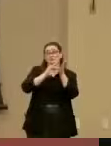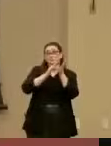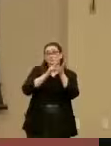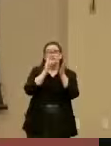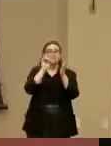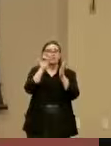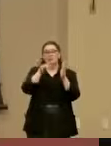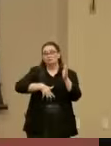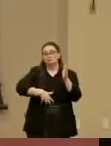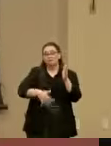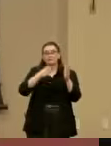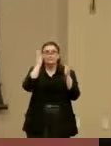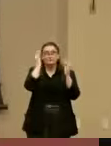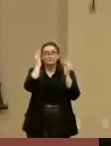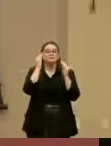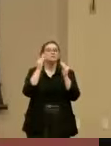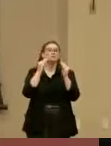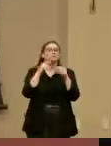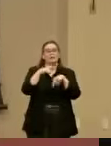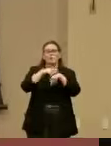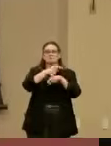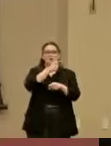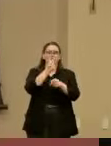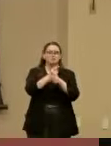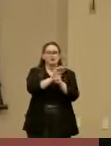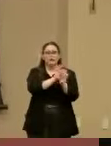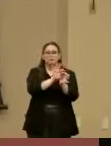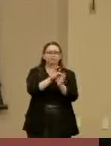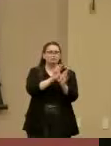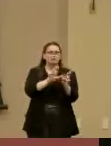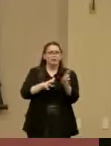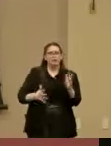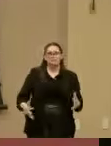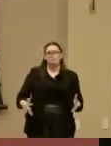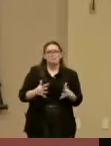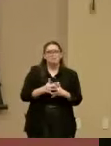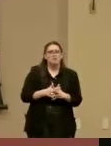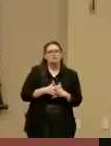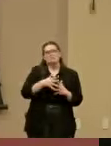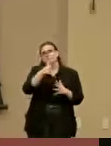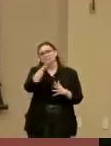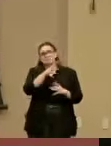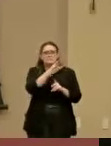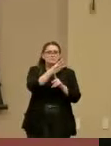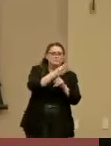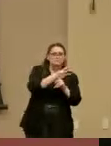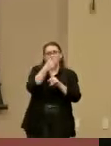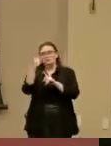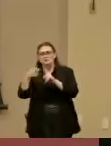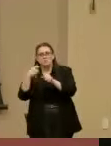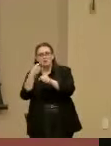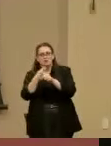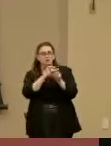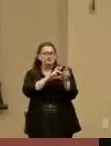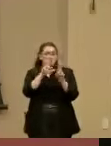for exploring pregnancy, so let's say the time is right, you'd like to get pregnant in the next 6 months or 1 year,